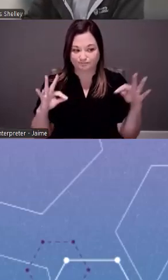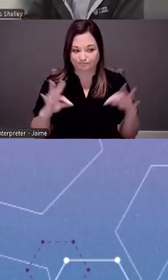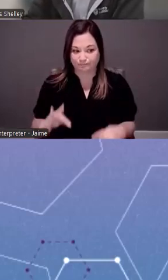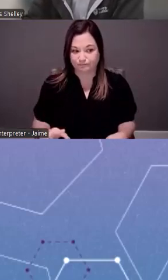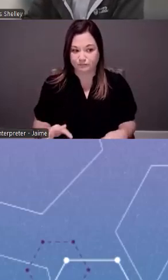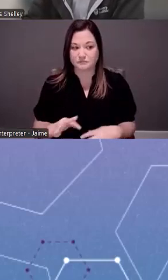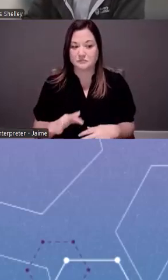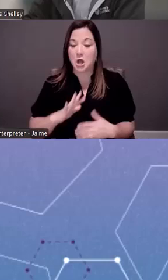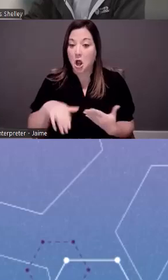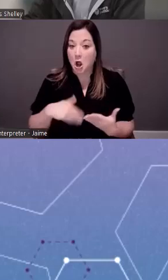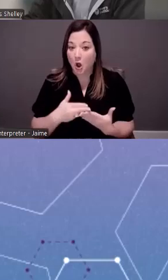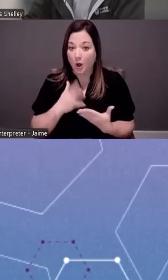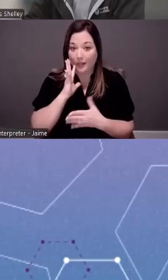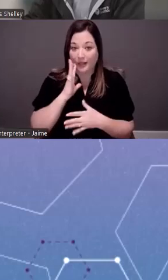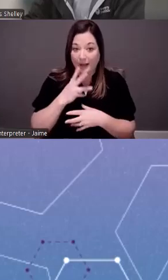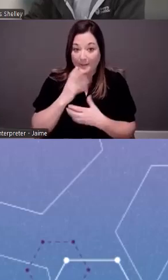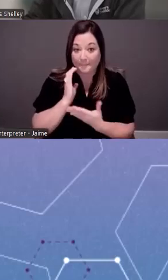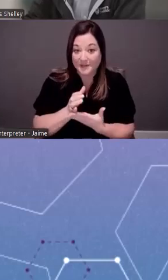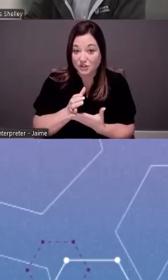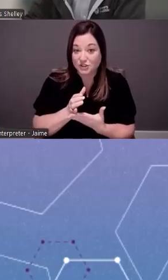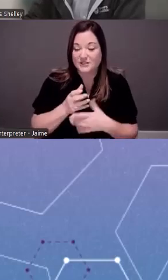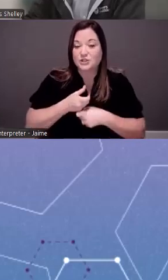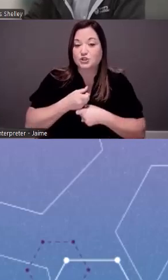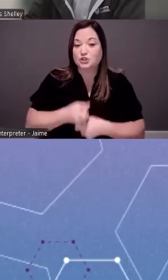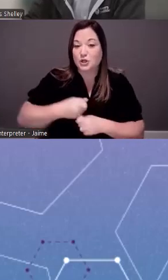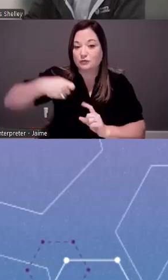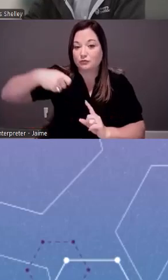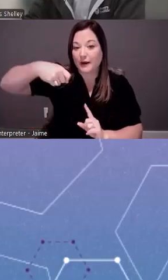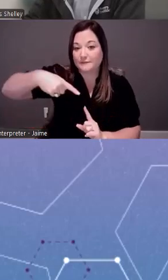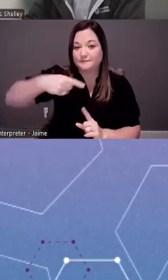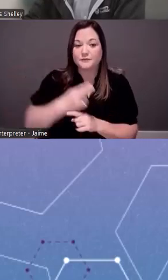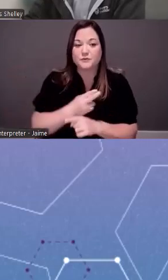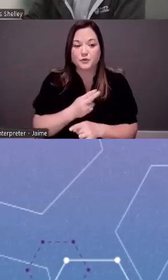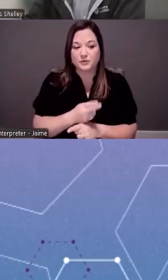the images were generated using an AI model.